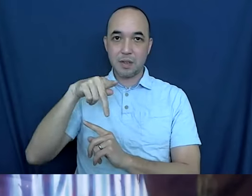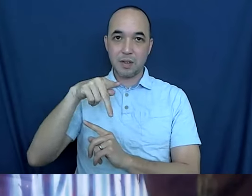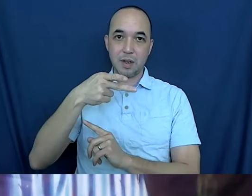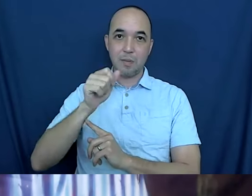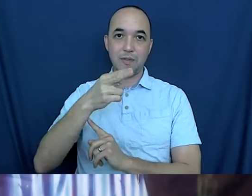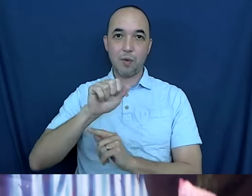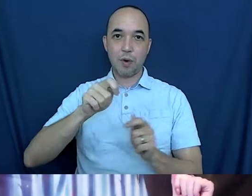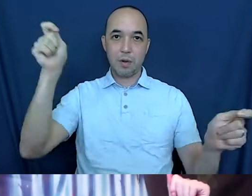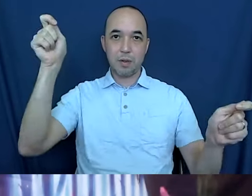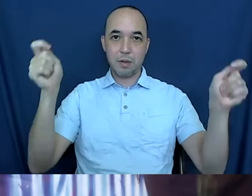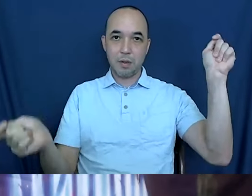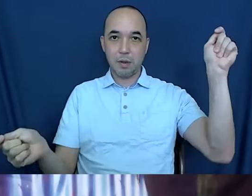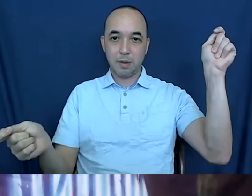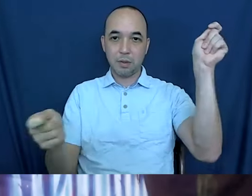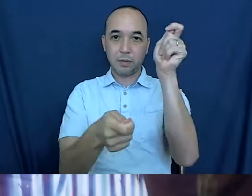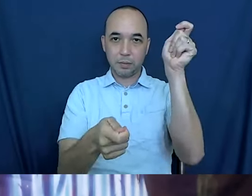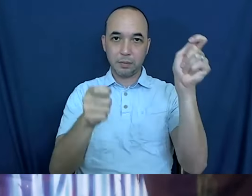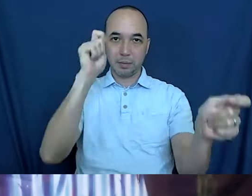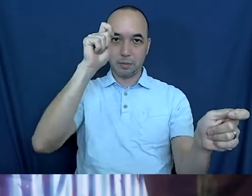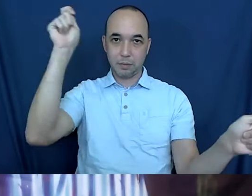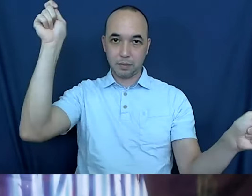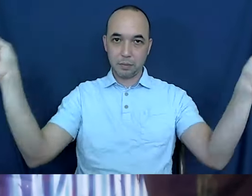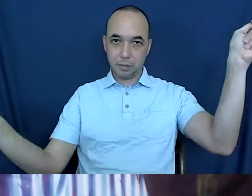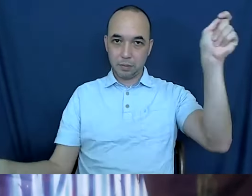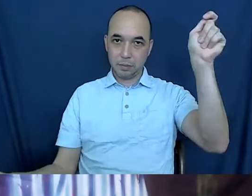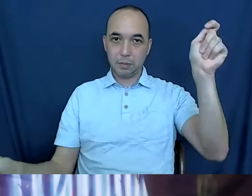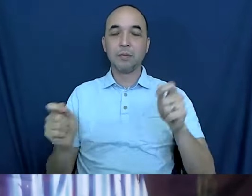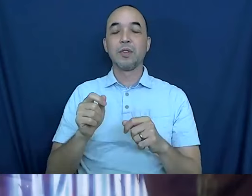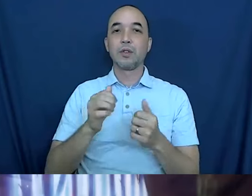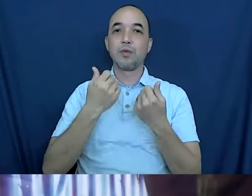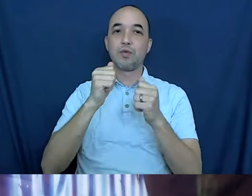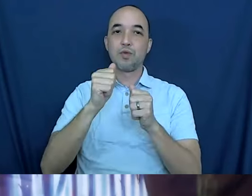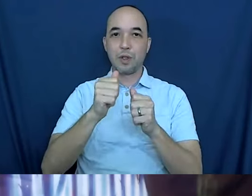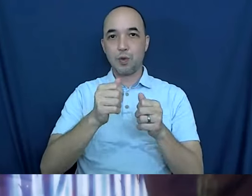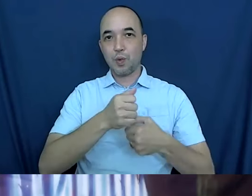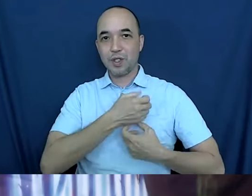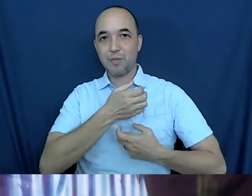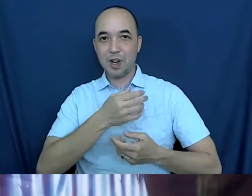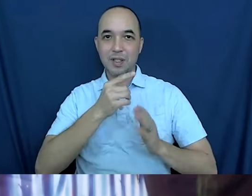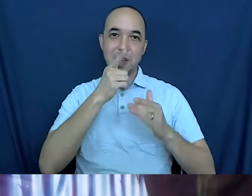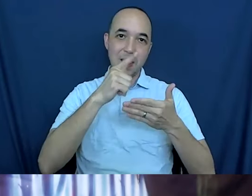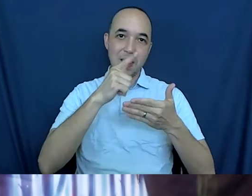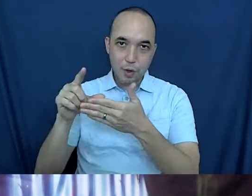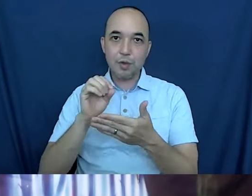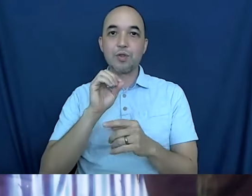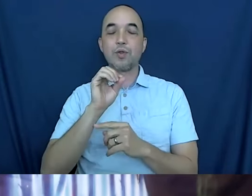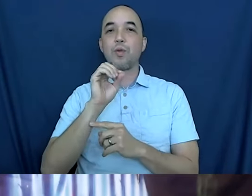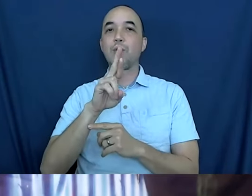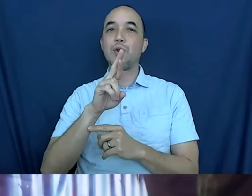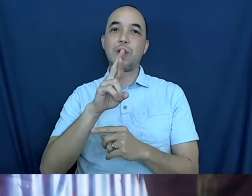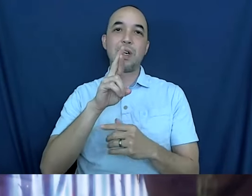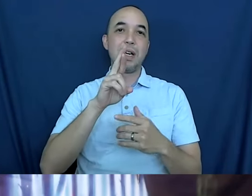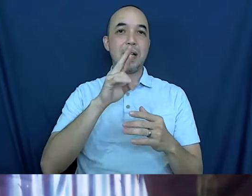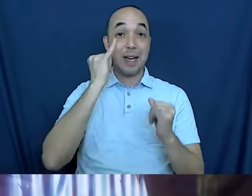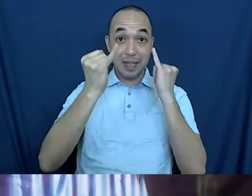circle or a clock sort of position to determine letters or ideas or something like that. And when we were playing